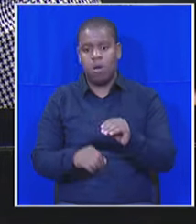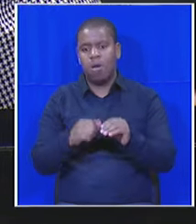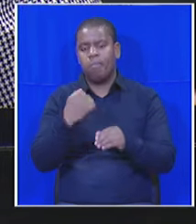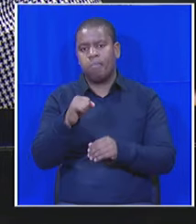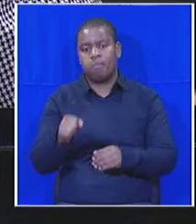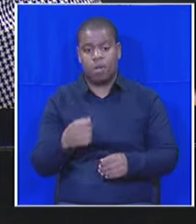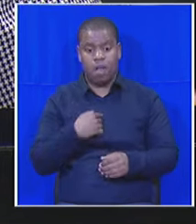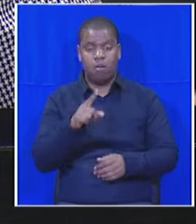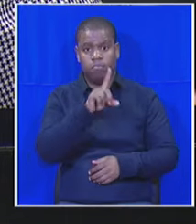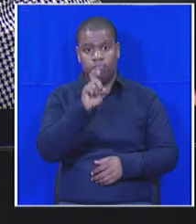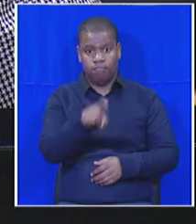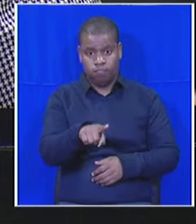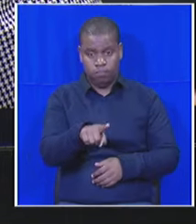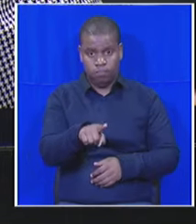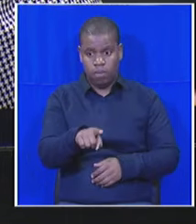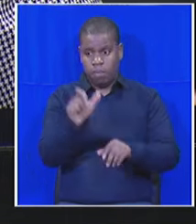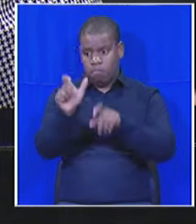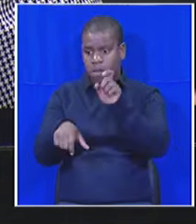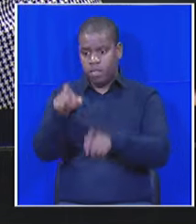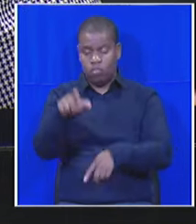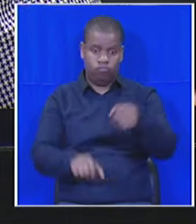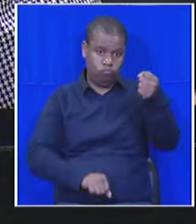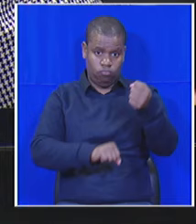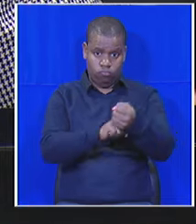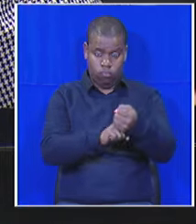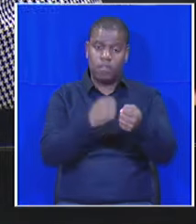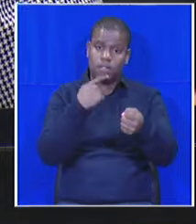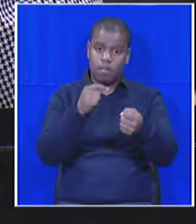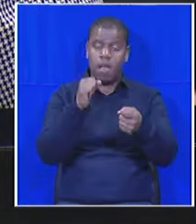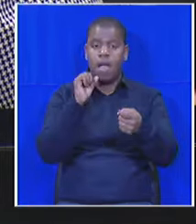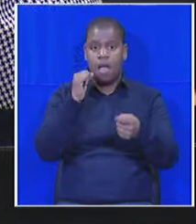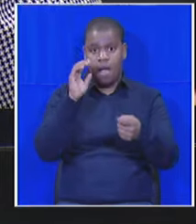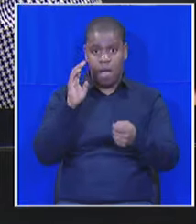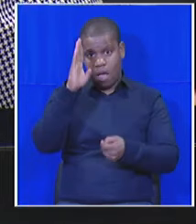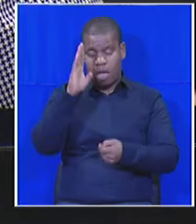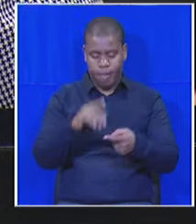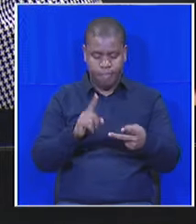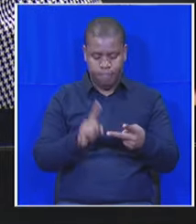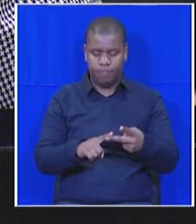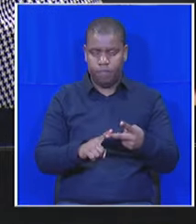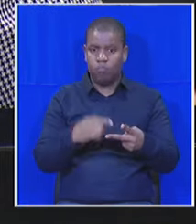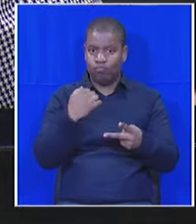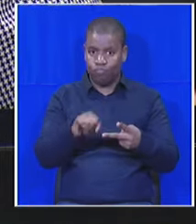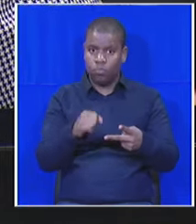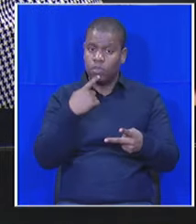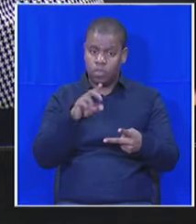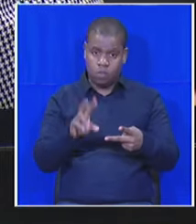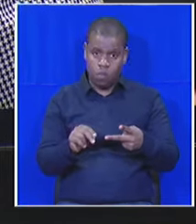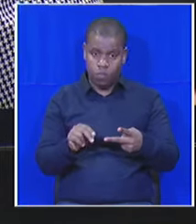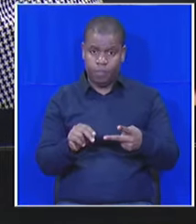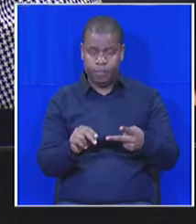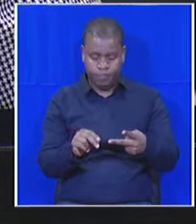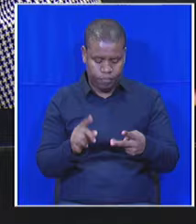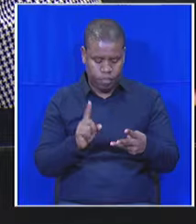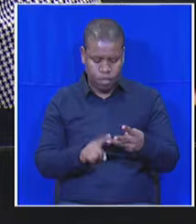put the questions. Those in favor will say aye. Those against will say no.